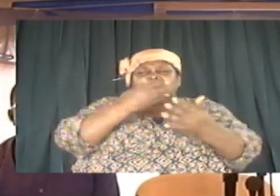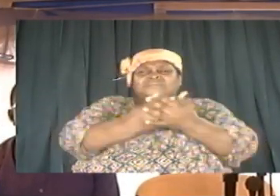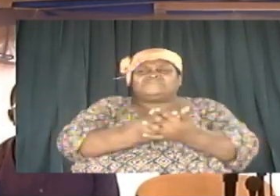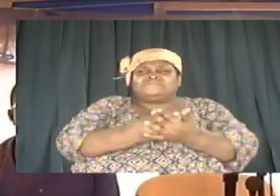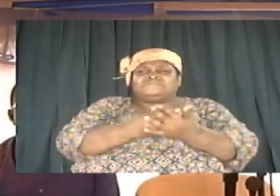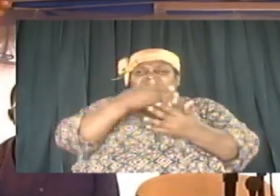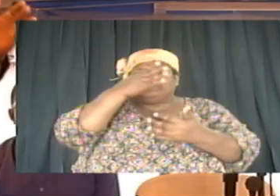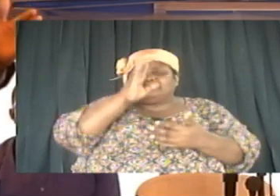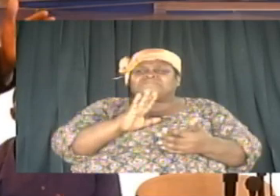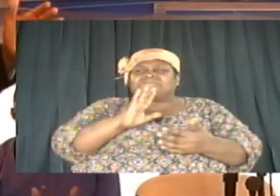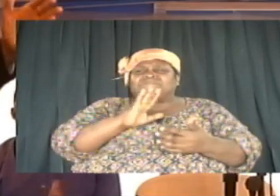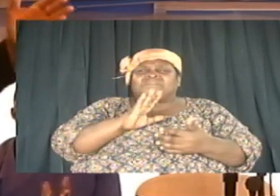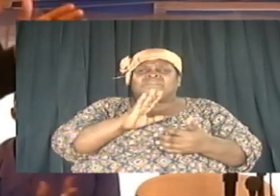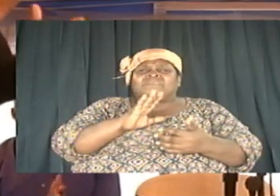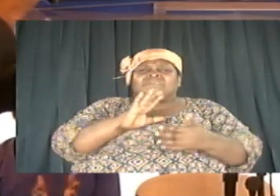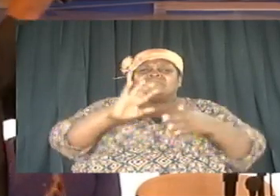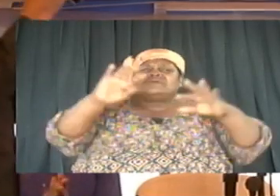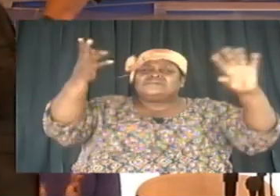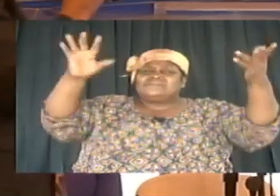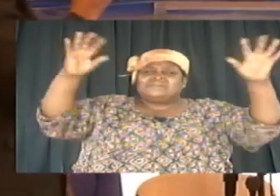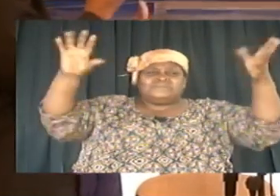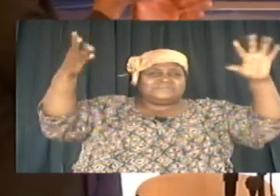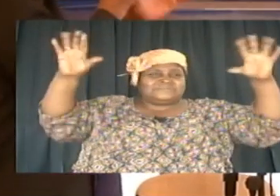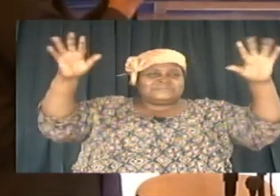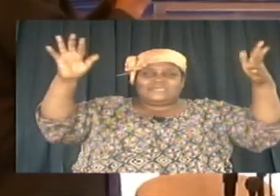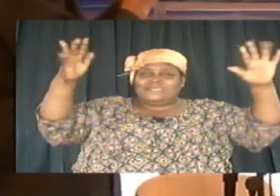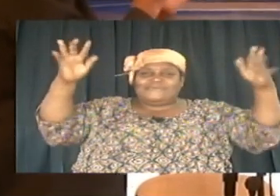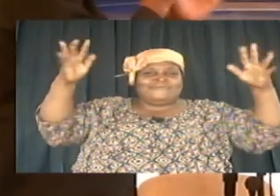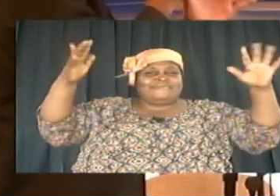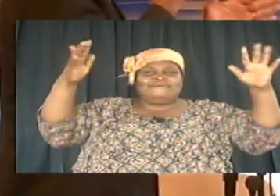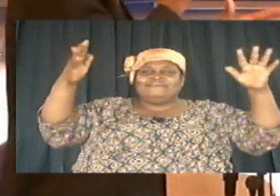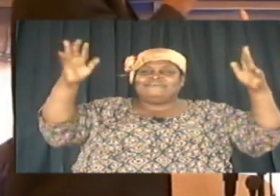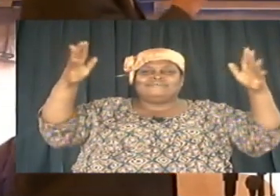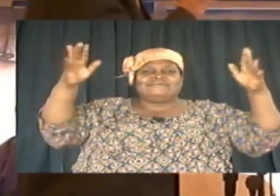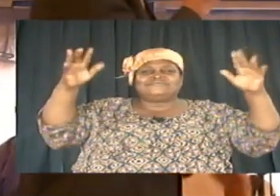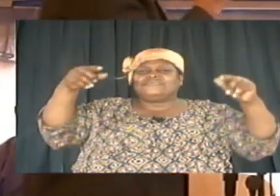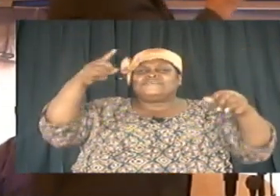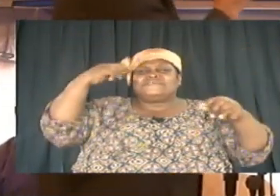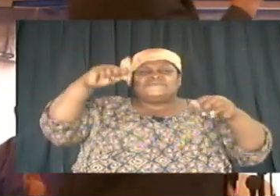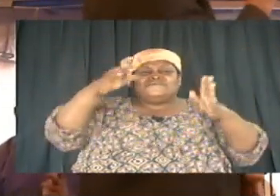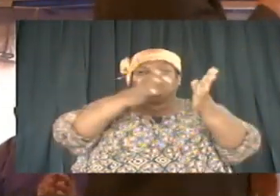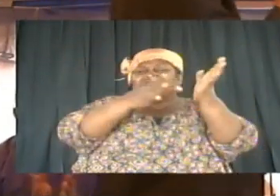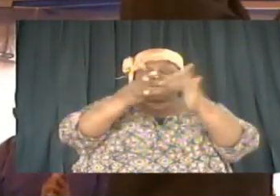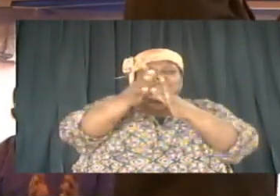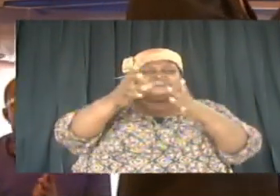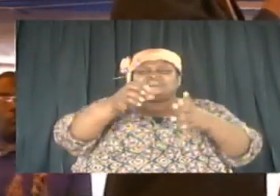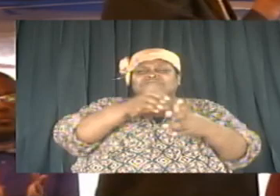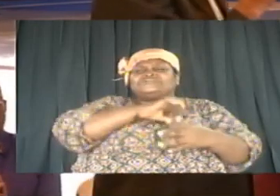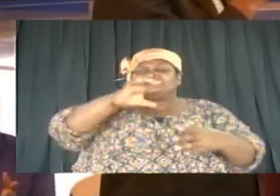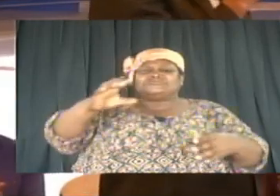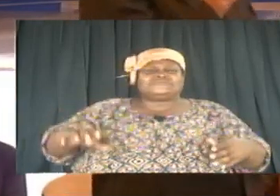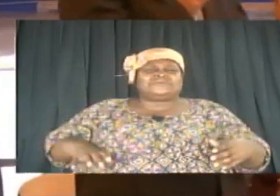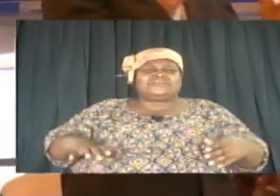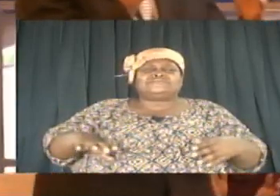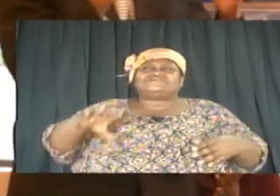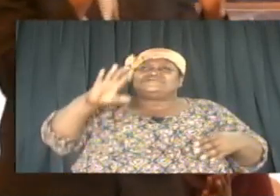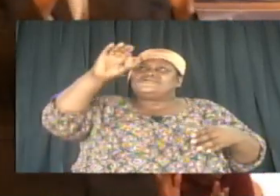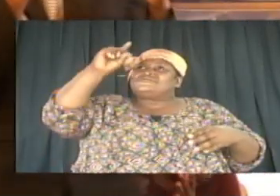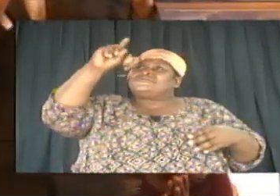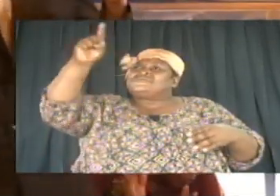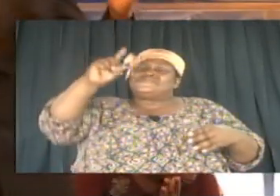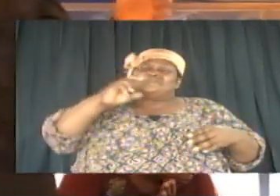with a round of applause to the living God? You are victorious again. You